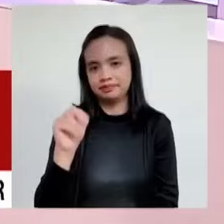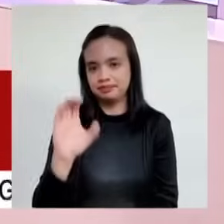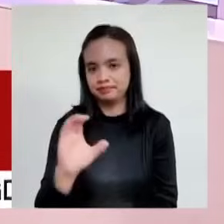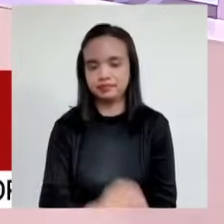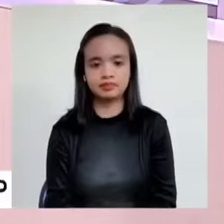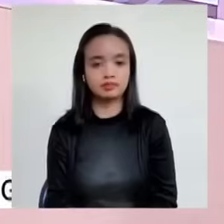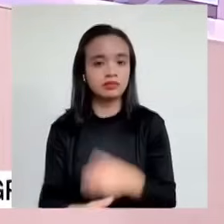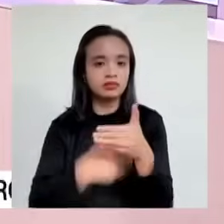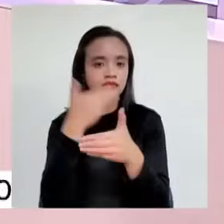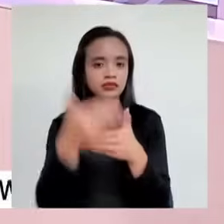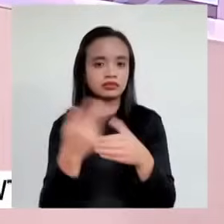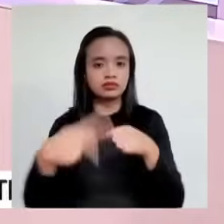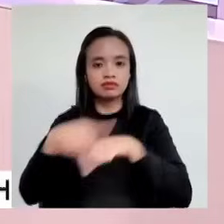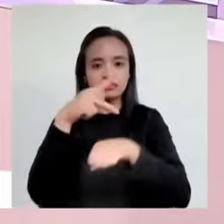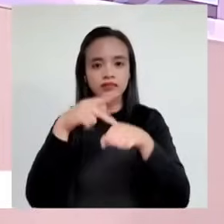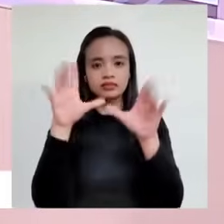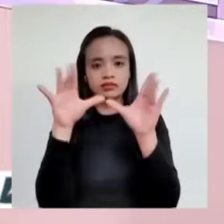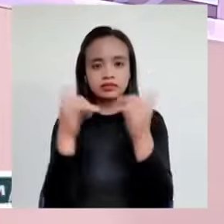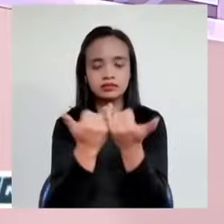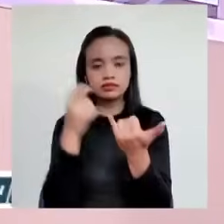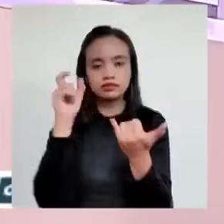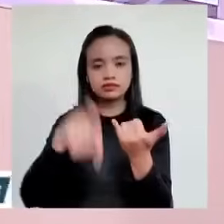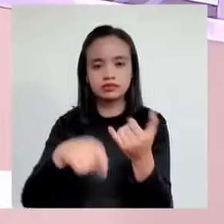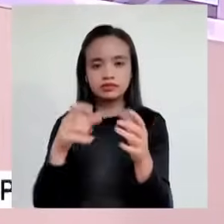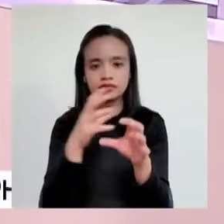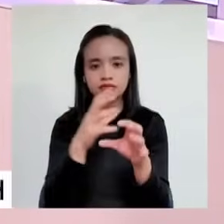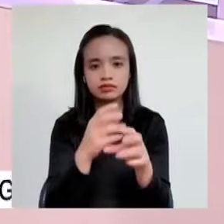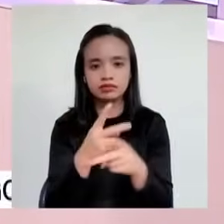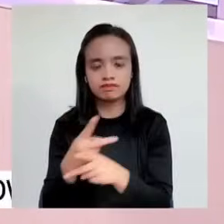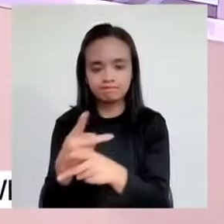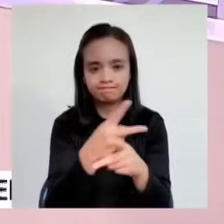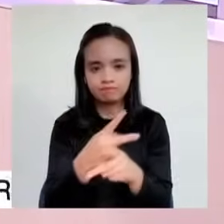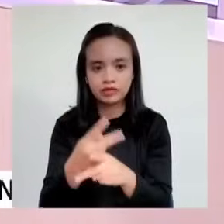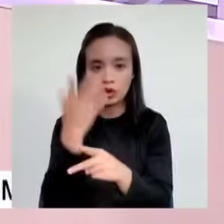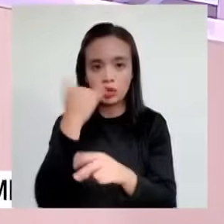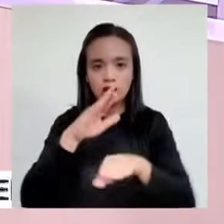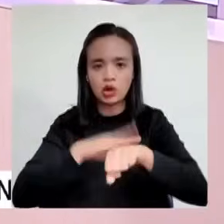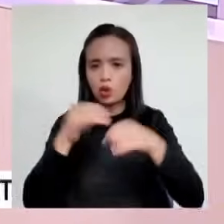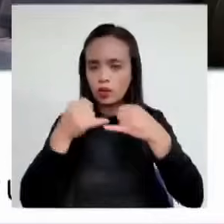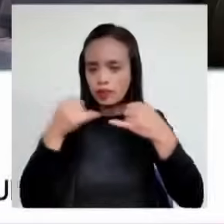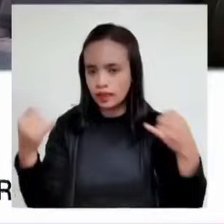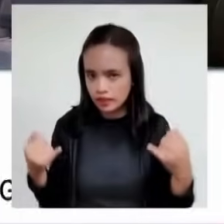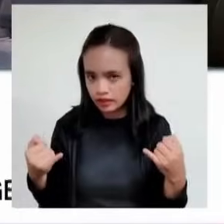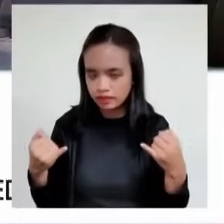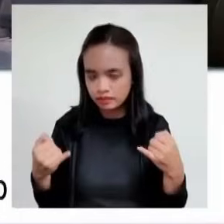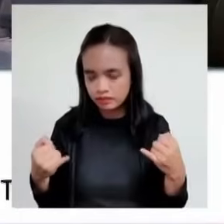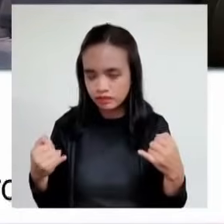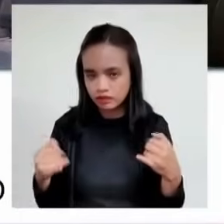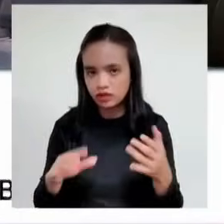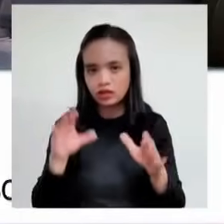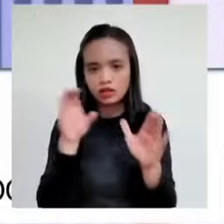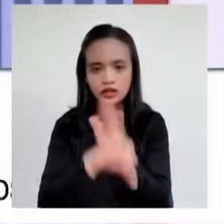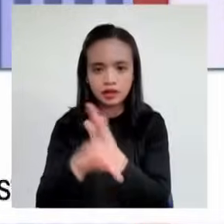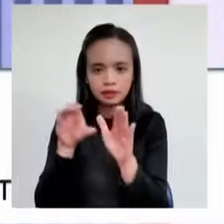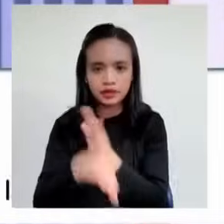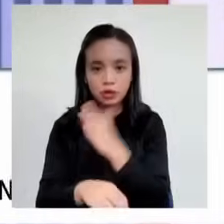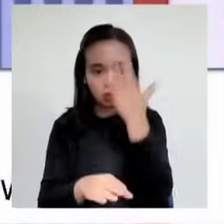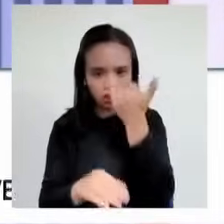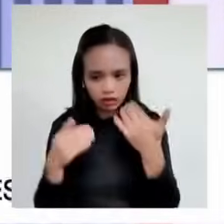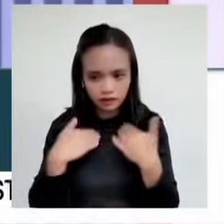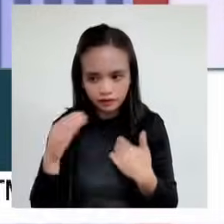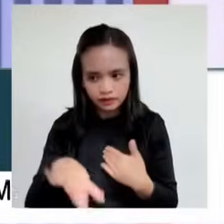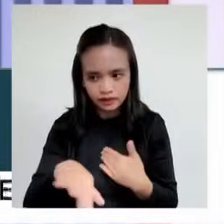Philippine companies should double down on data protection measures. Cybersecurity firm Fortinet Philippines made this call after it found the